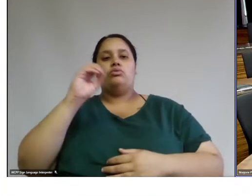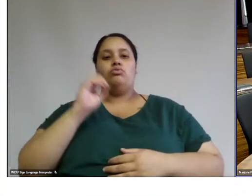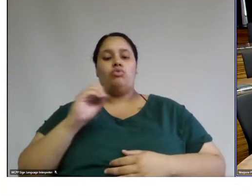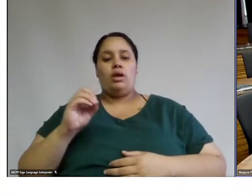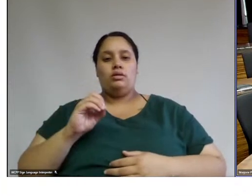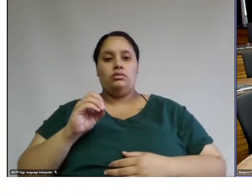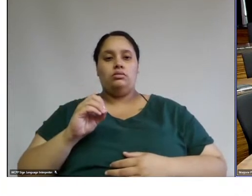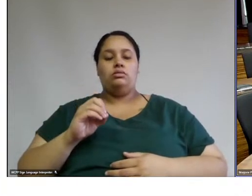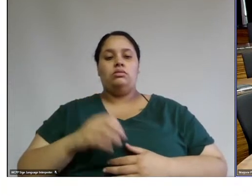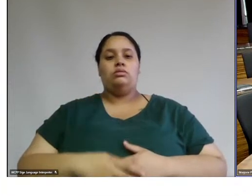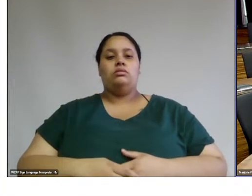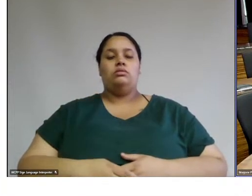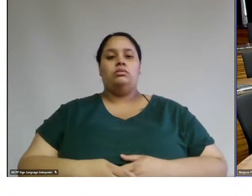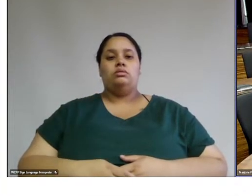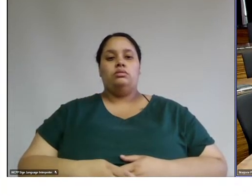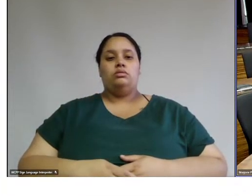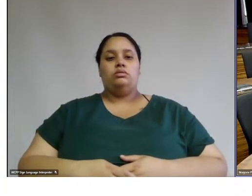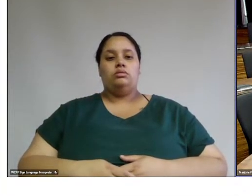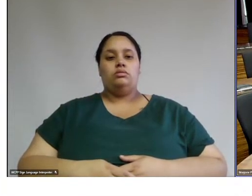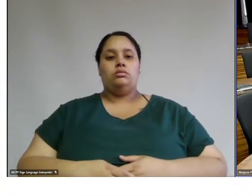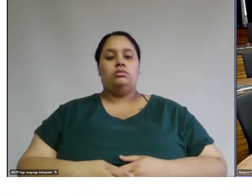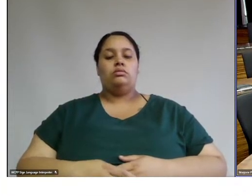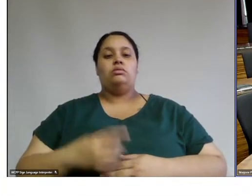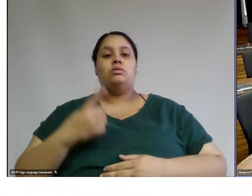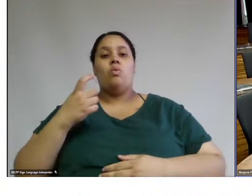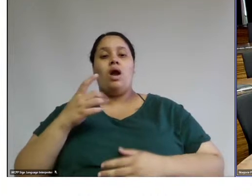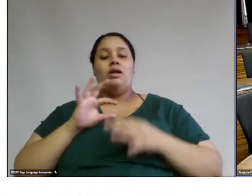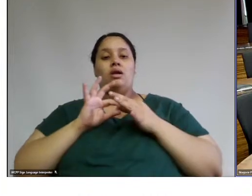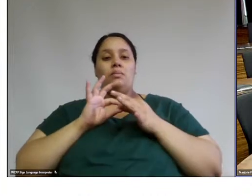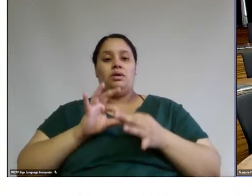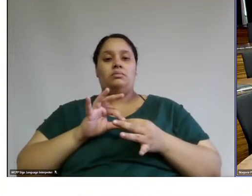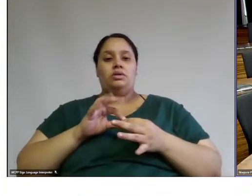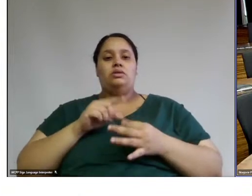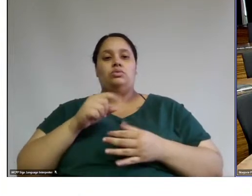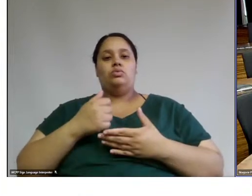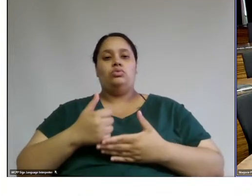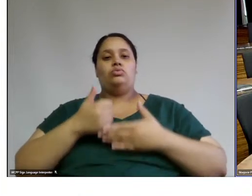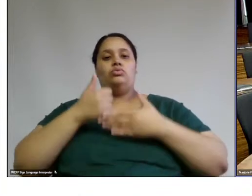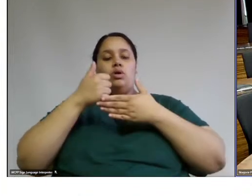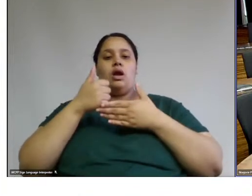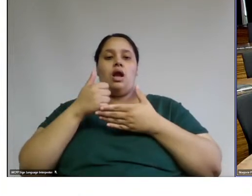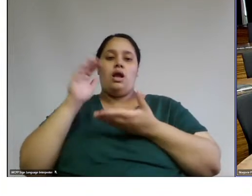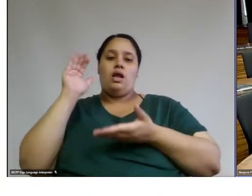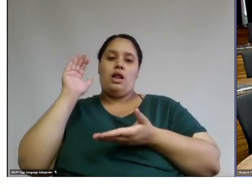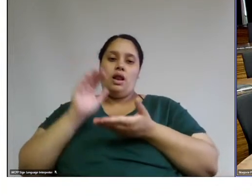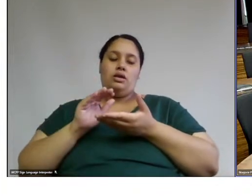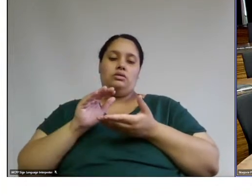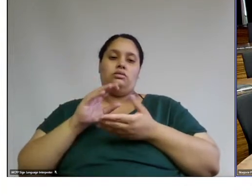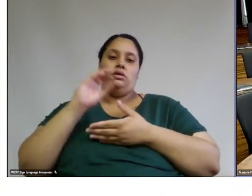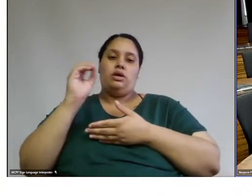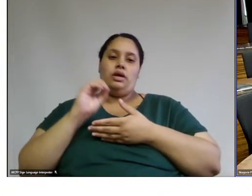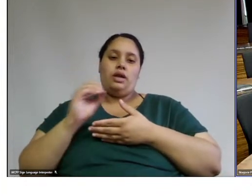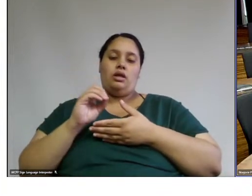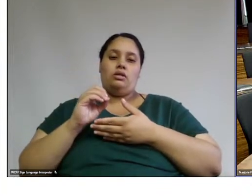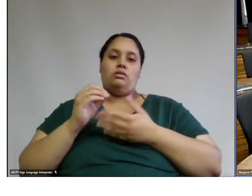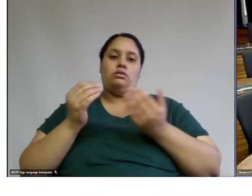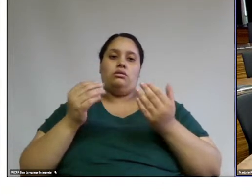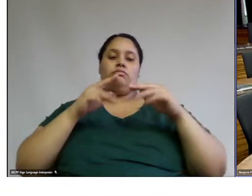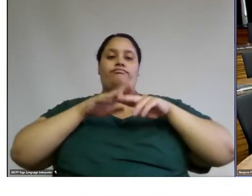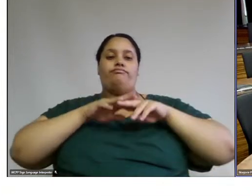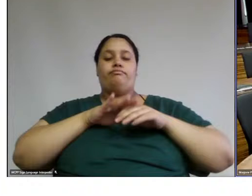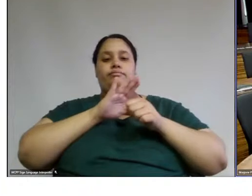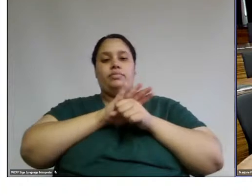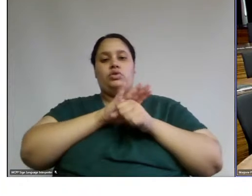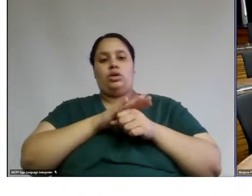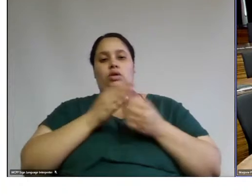this year, and one of his commitments is try to reduce the admin burden on schools. So a